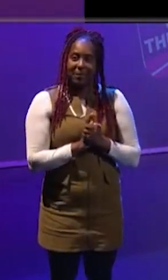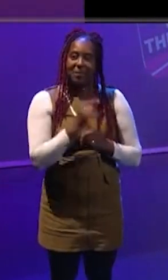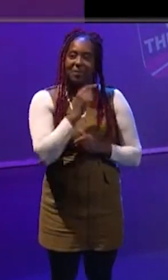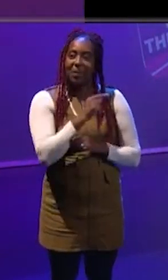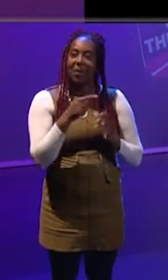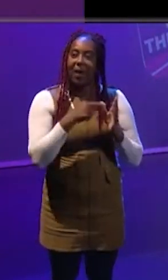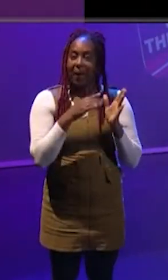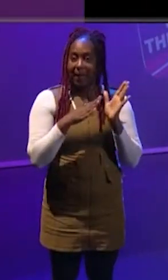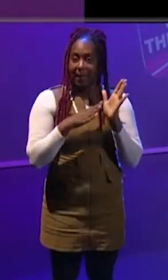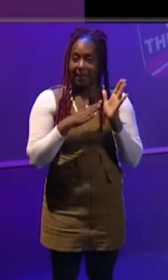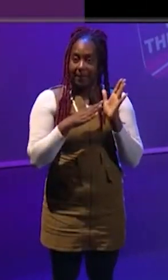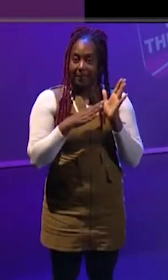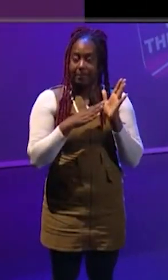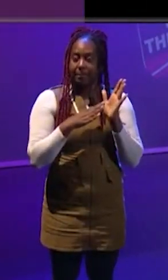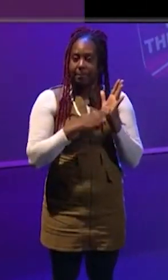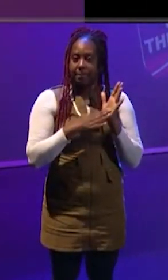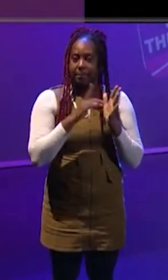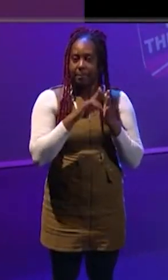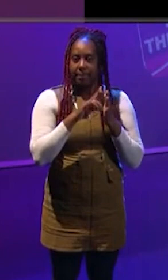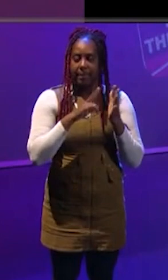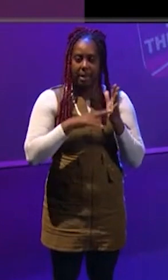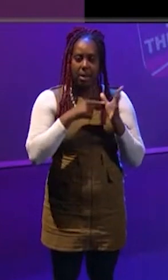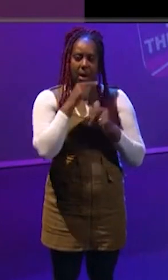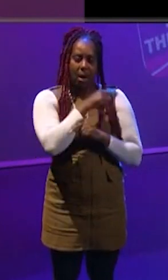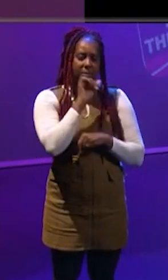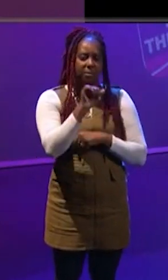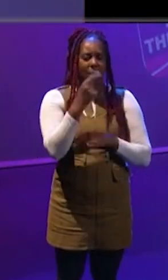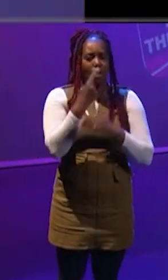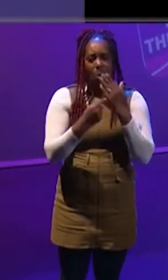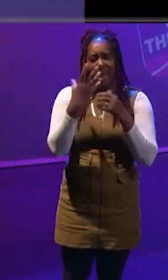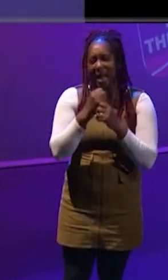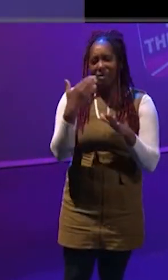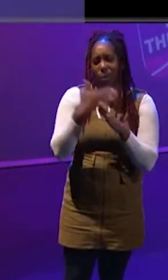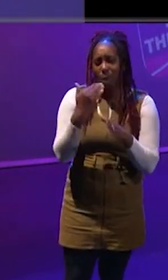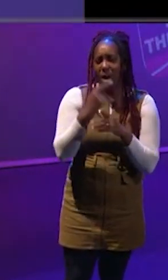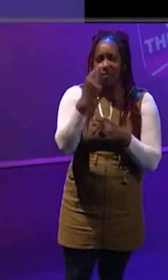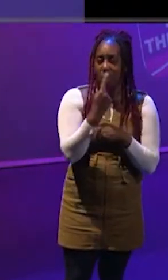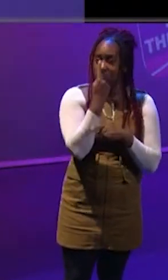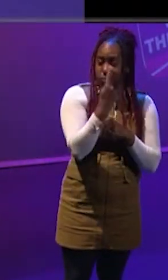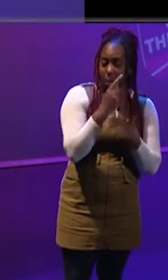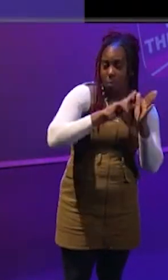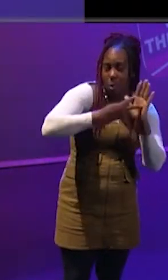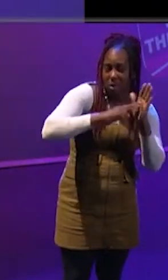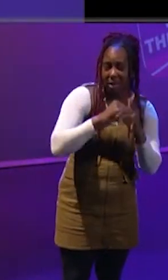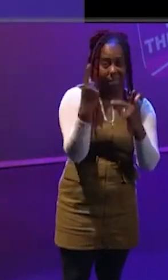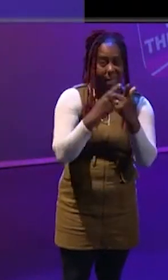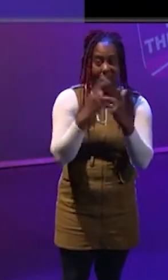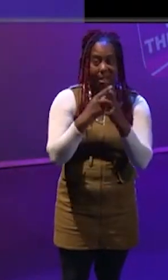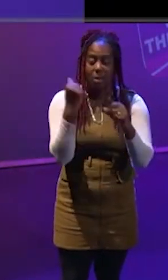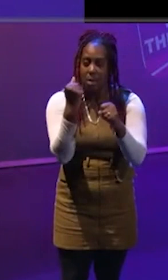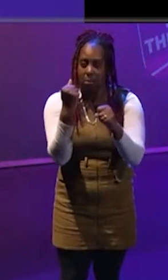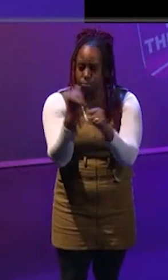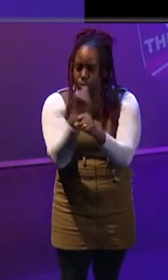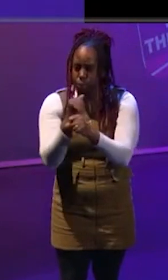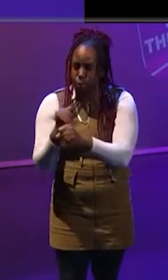scary. No pressure. One, you don't only have to work for organisations, you can also work for other producers. A lot of what, like the way that I make money sometimes